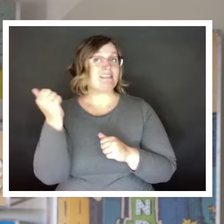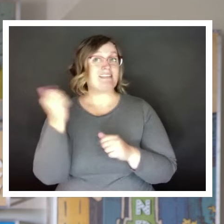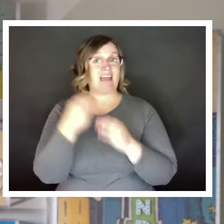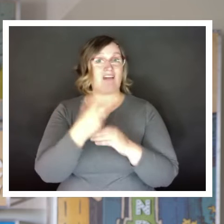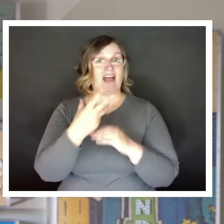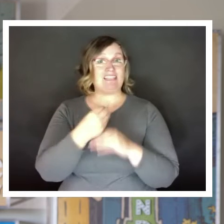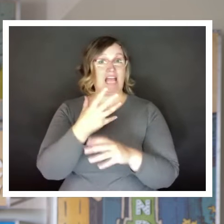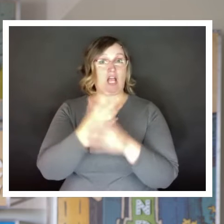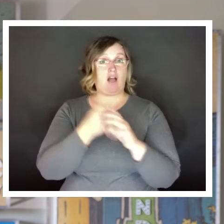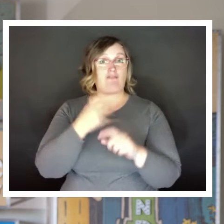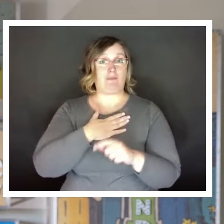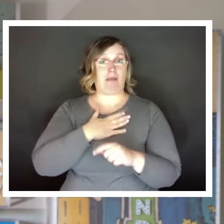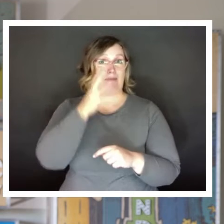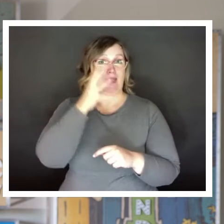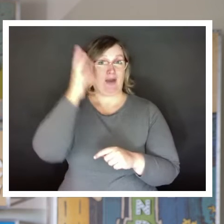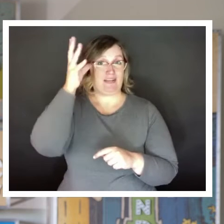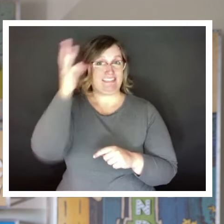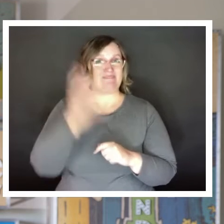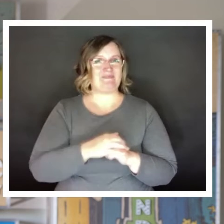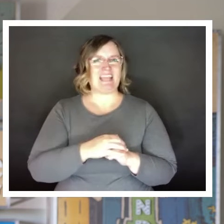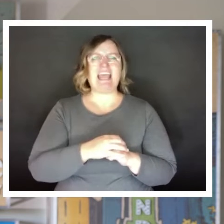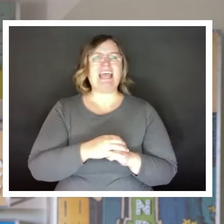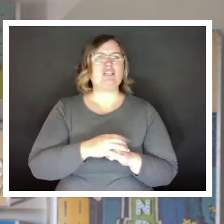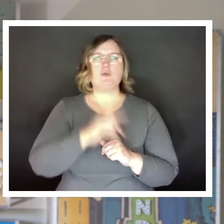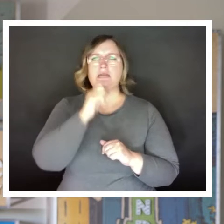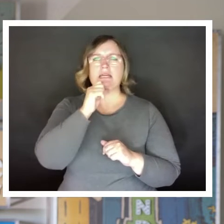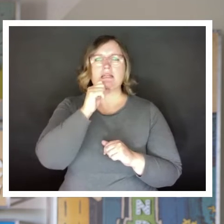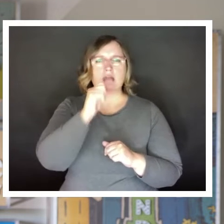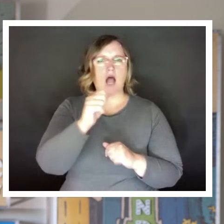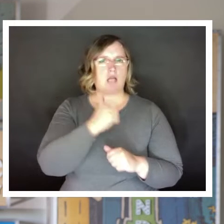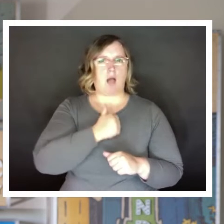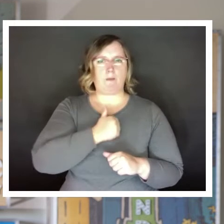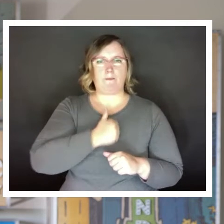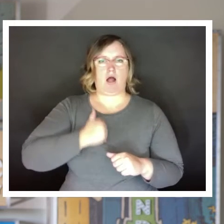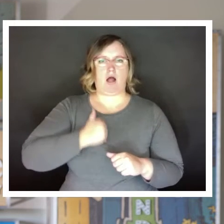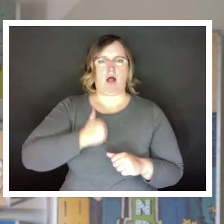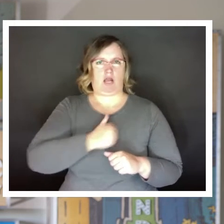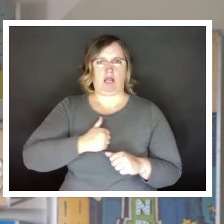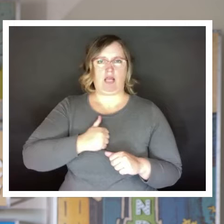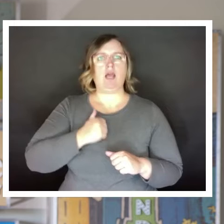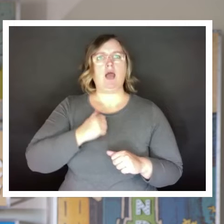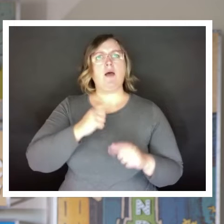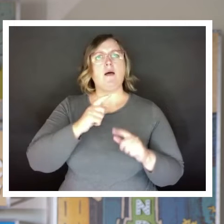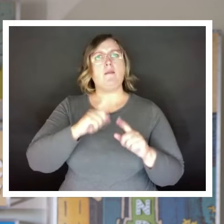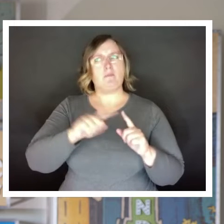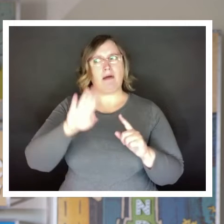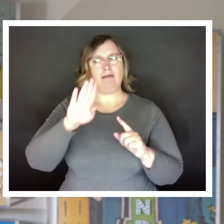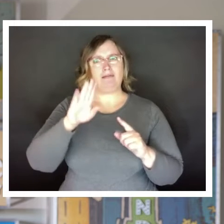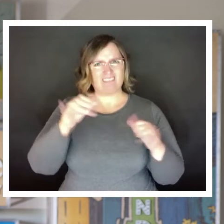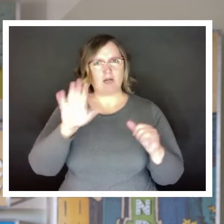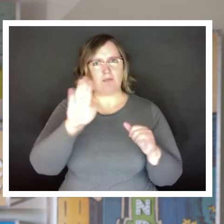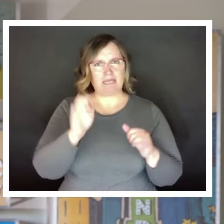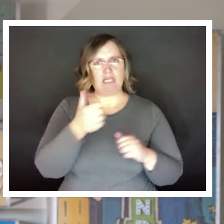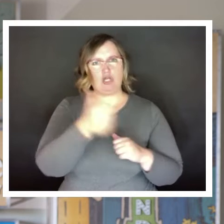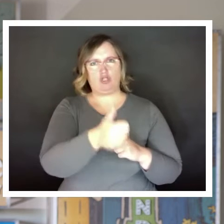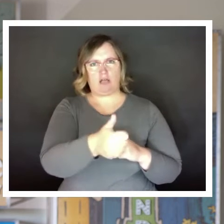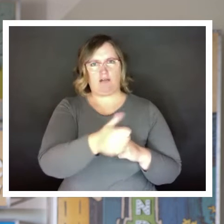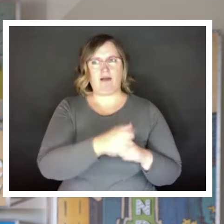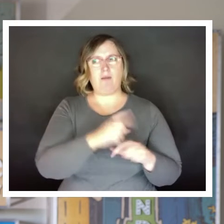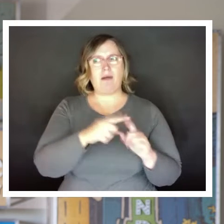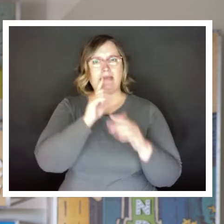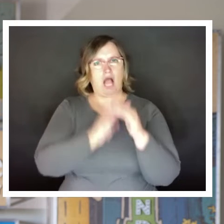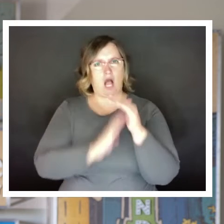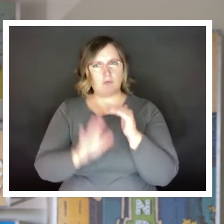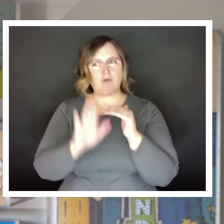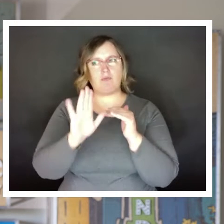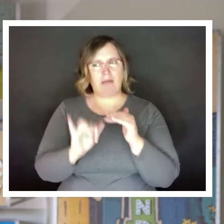my parents, is to be unapologetically yourself while being humbled by the experiences you've gone through. Class